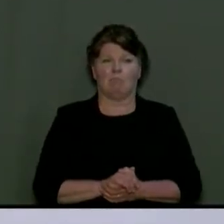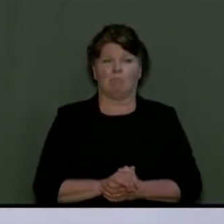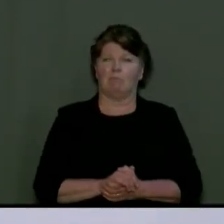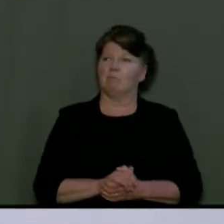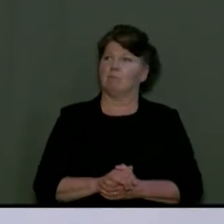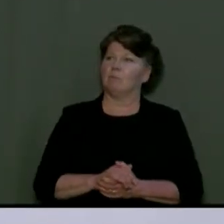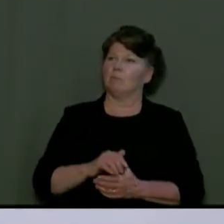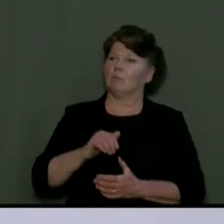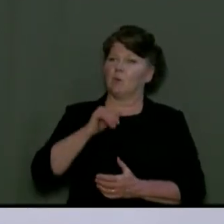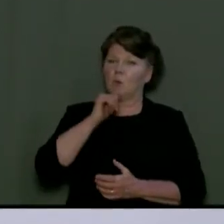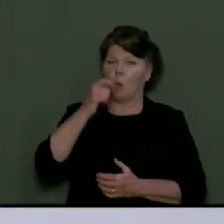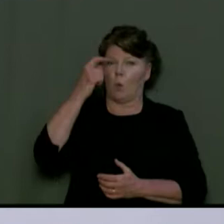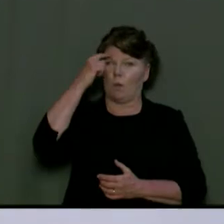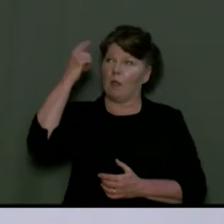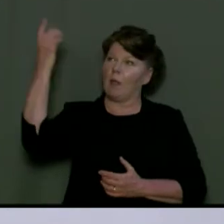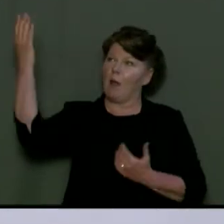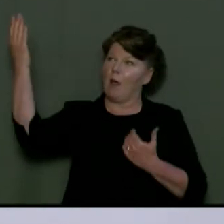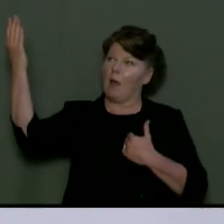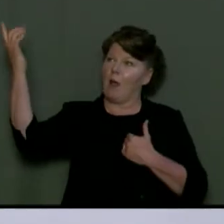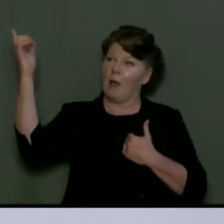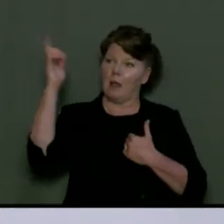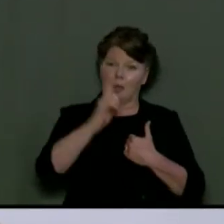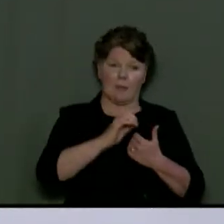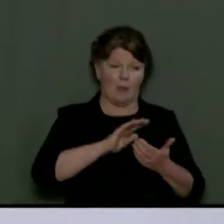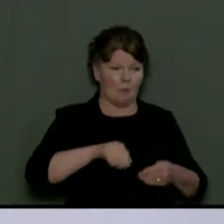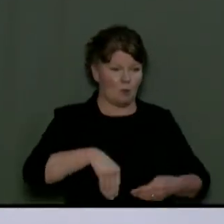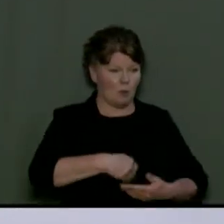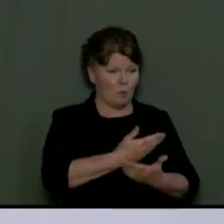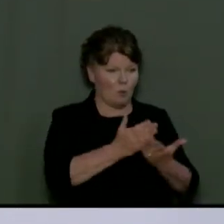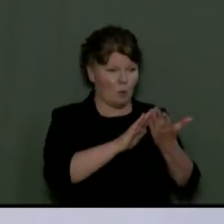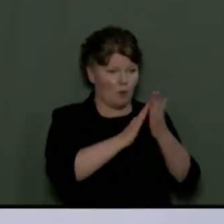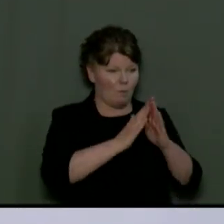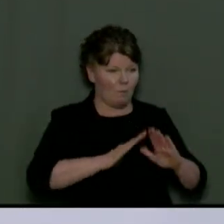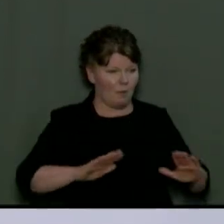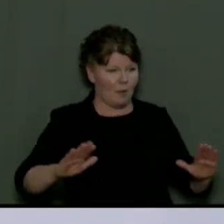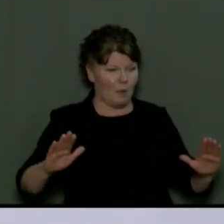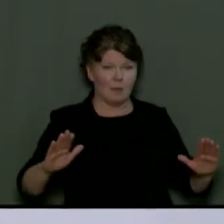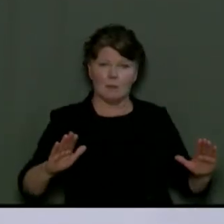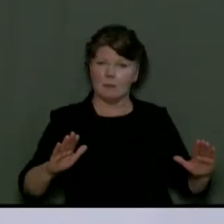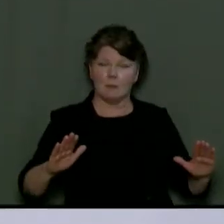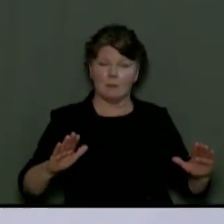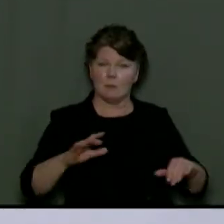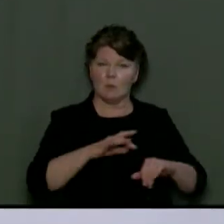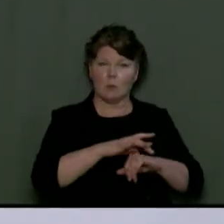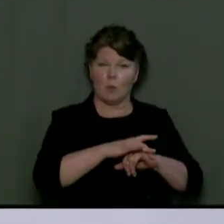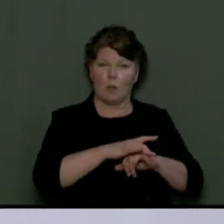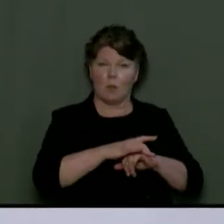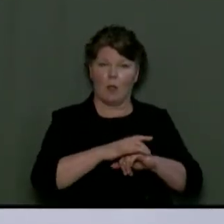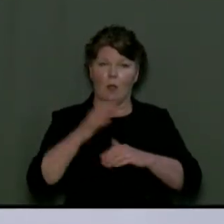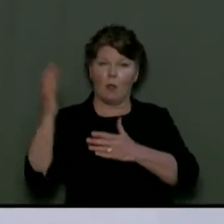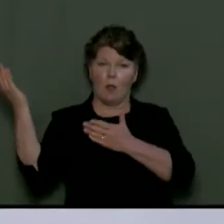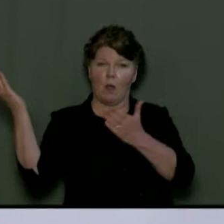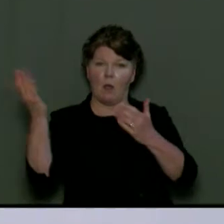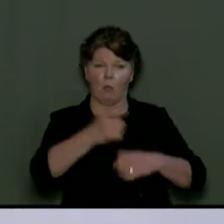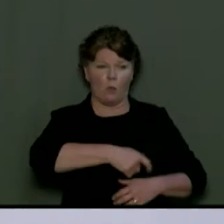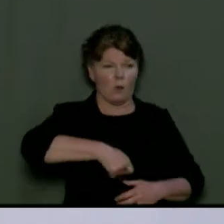to bring peace on the earth. I have not come to bring peace, but the